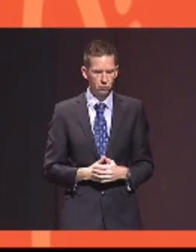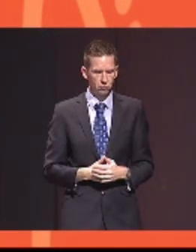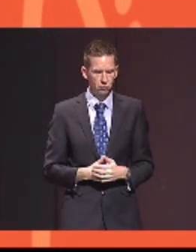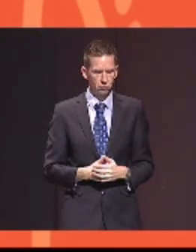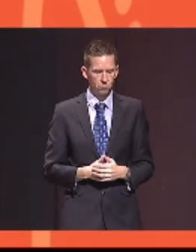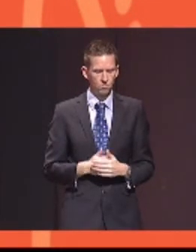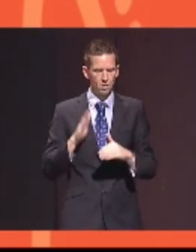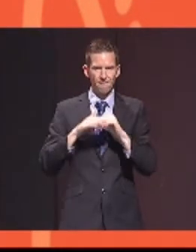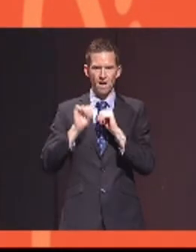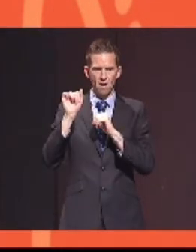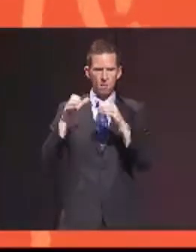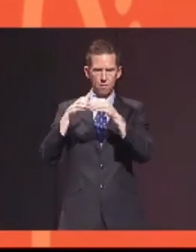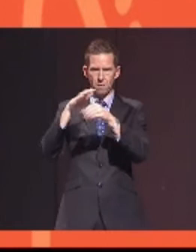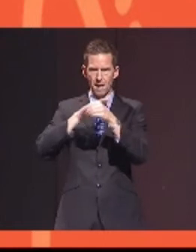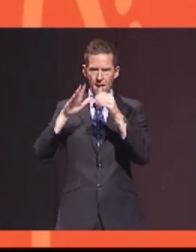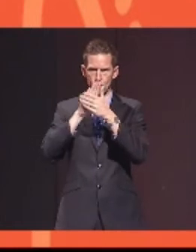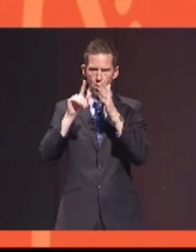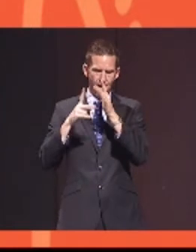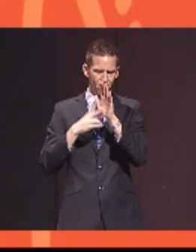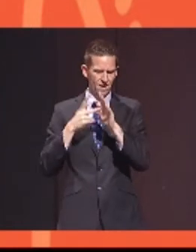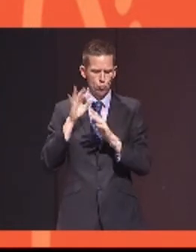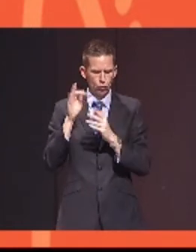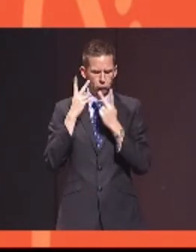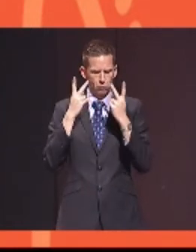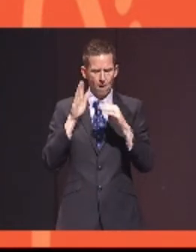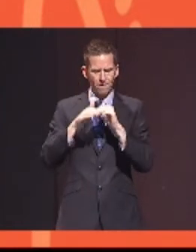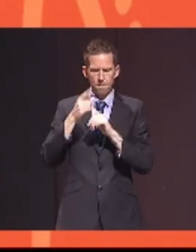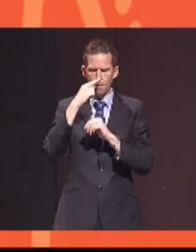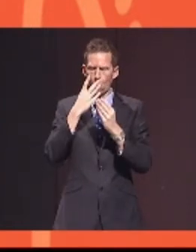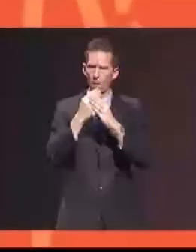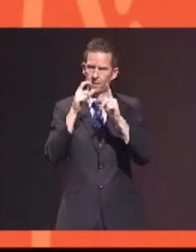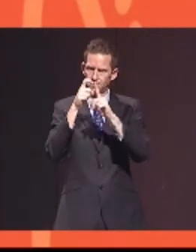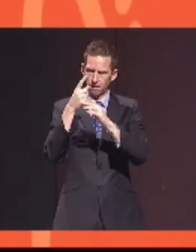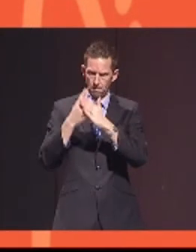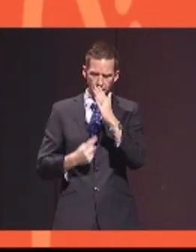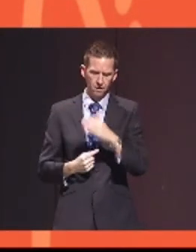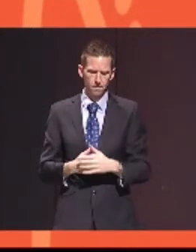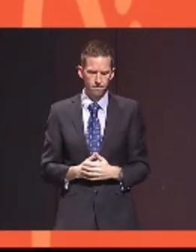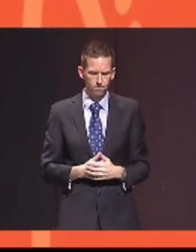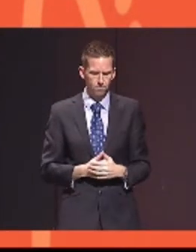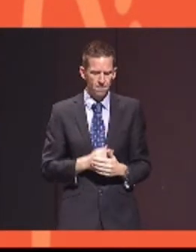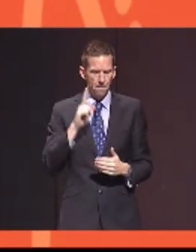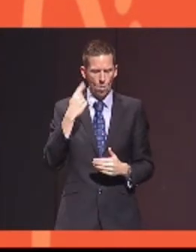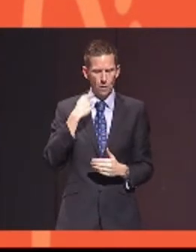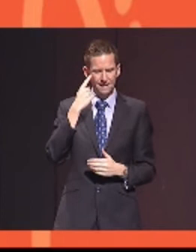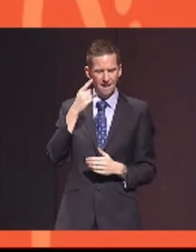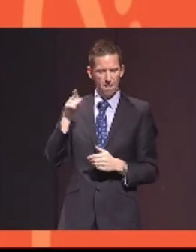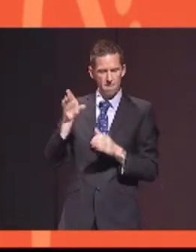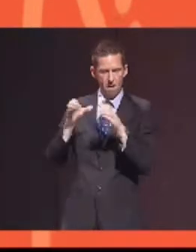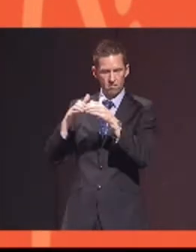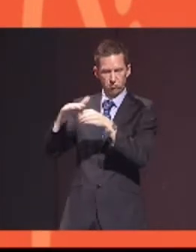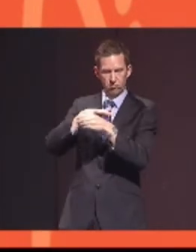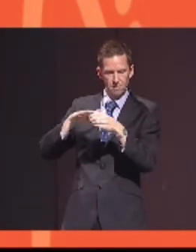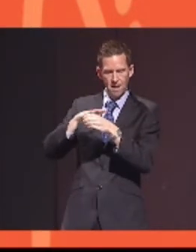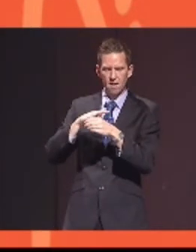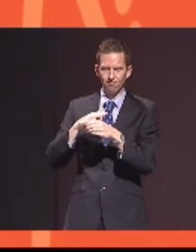on HIV will not reflect anything related to disabilities, but finally at the end we are saying that this is an invisible population that